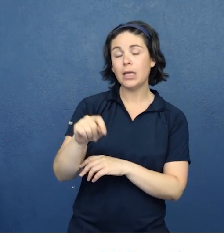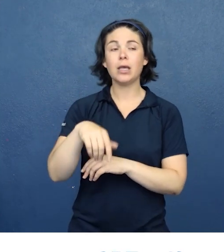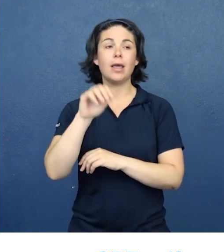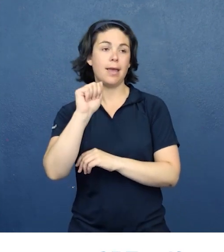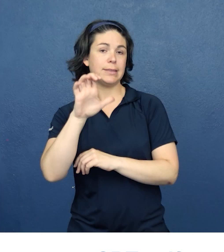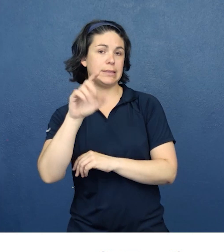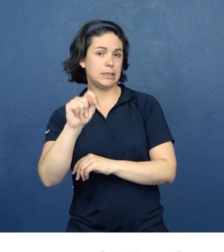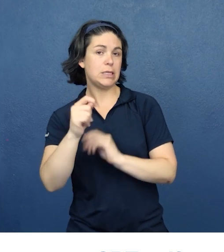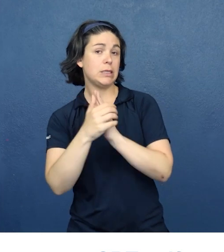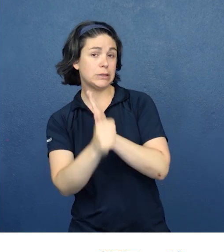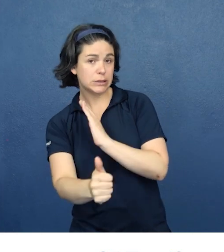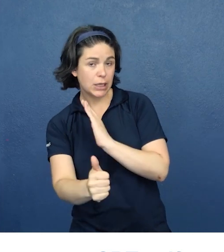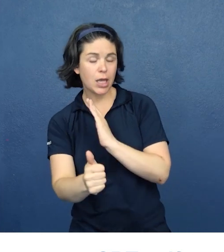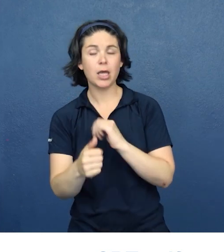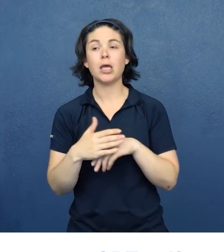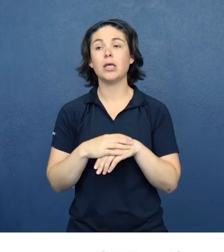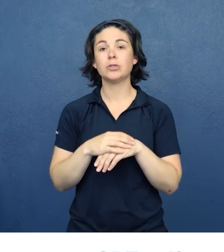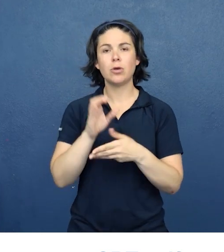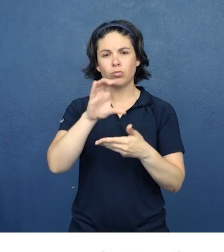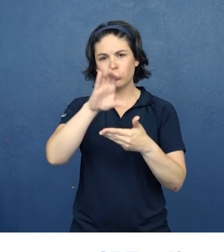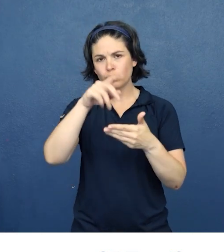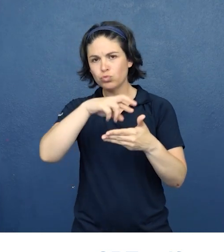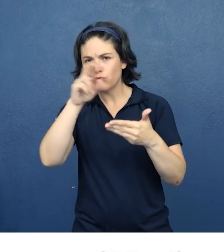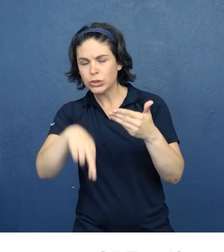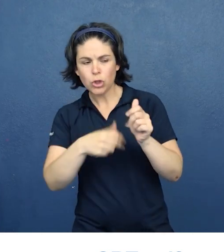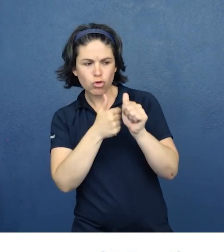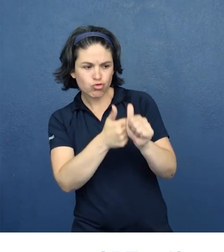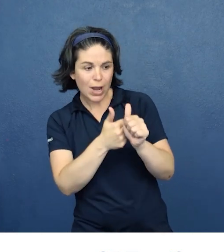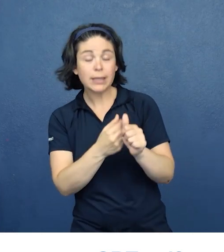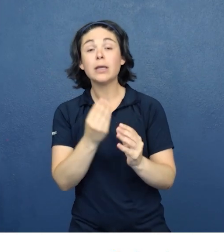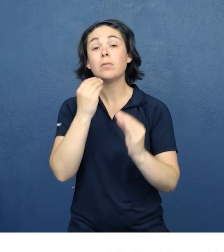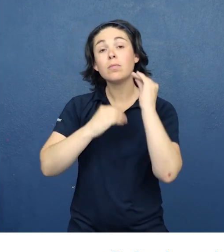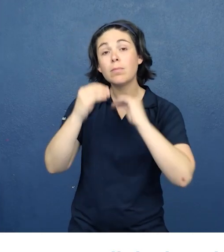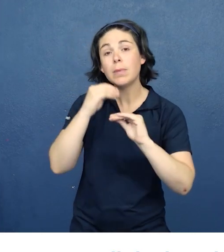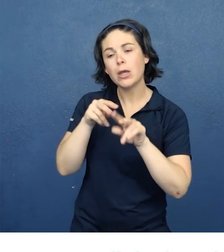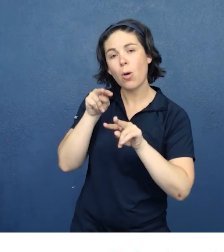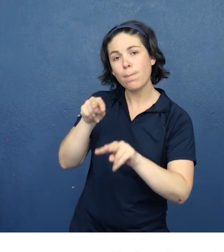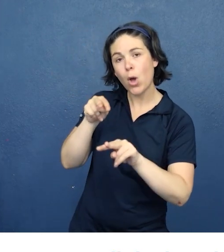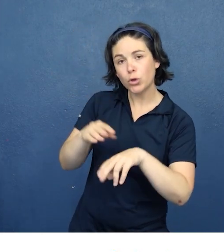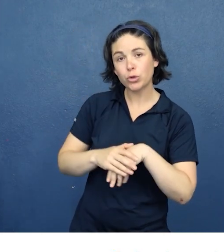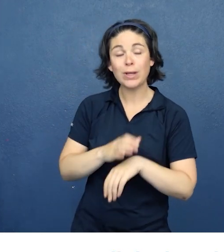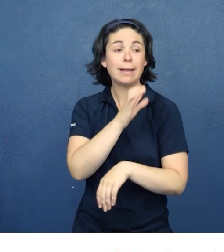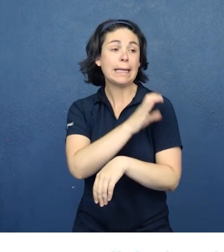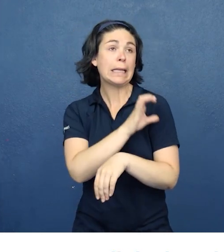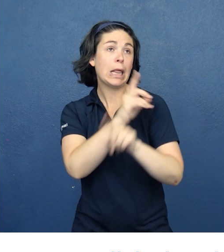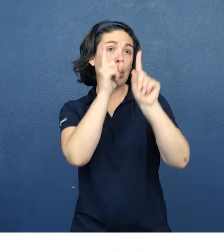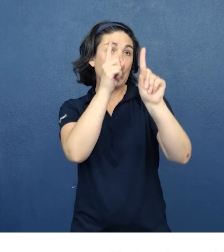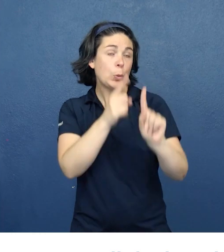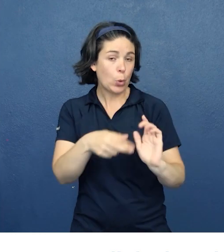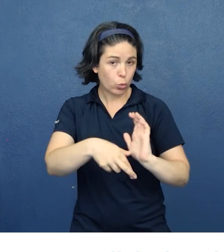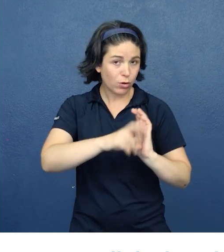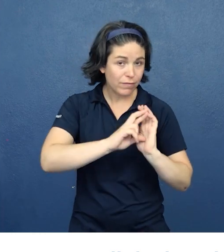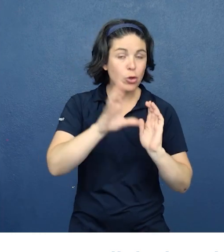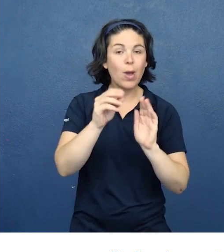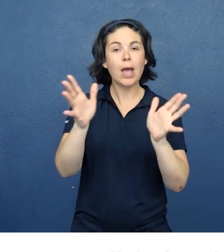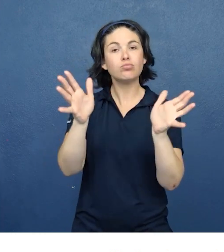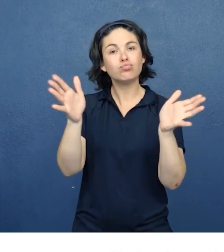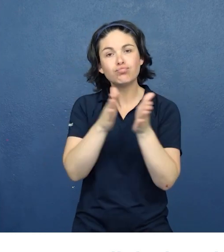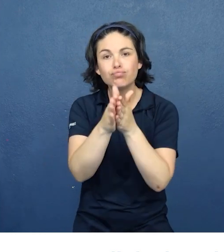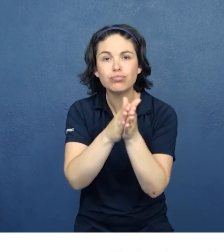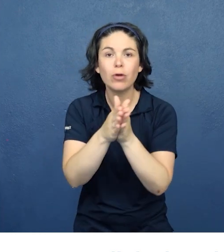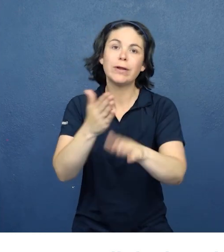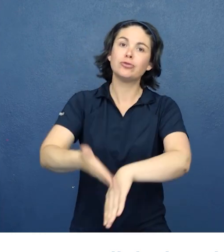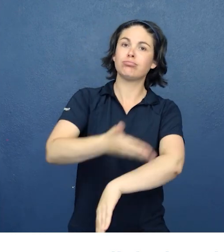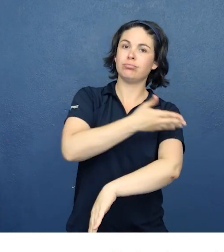ACT skills, outcome tracking, meal monitoring, clinical goal review, and motivation